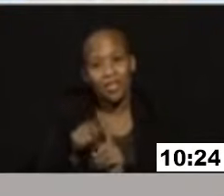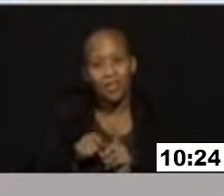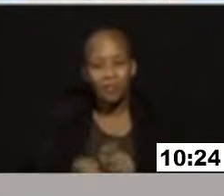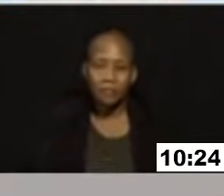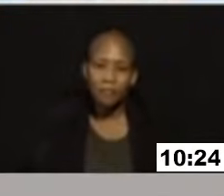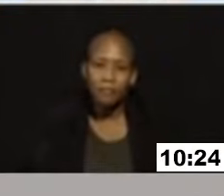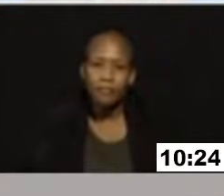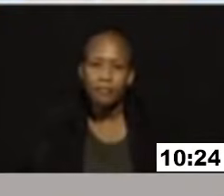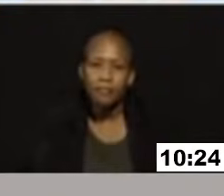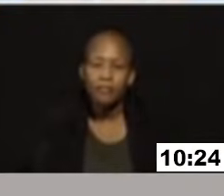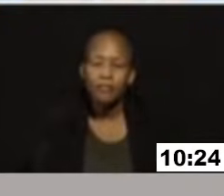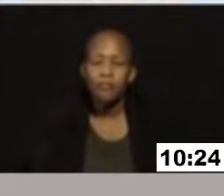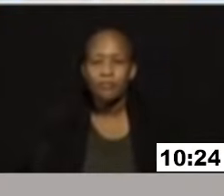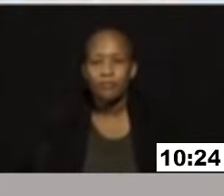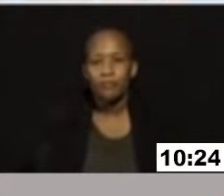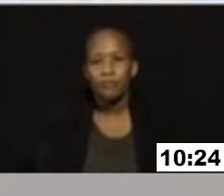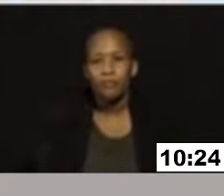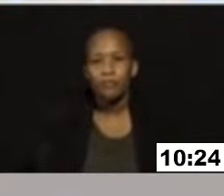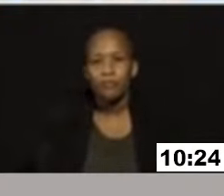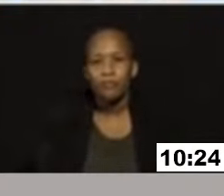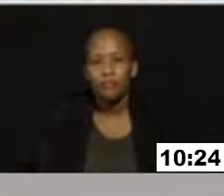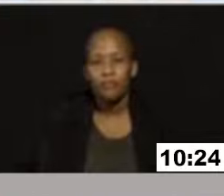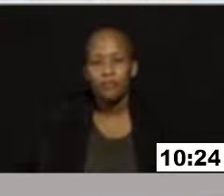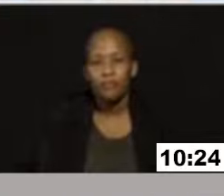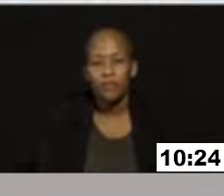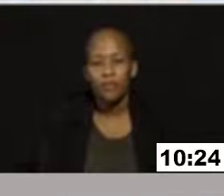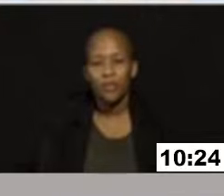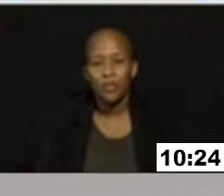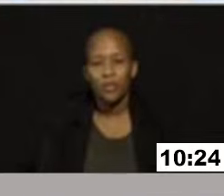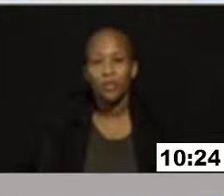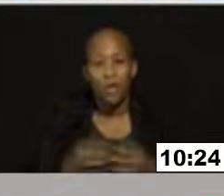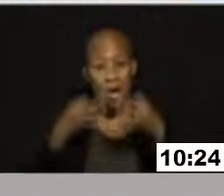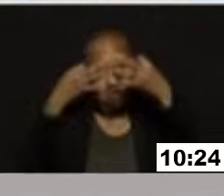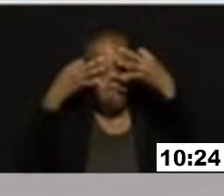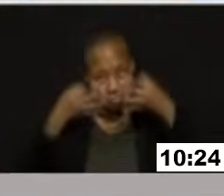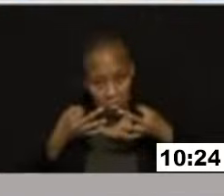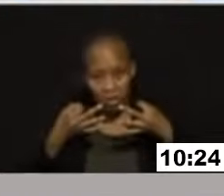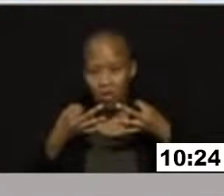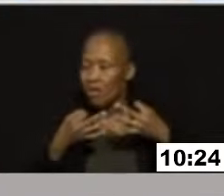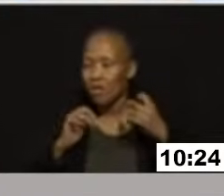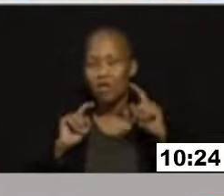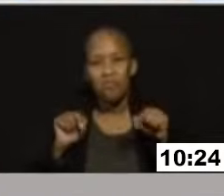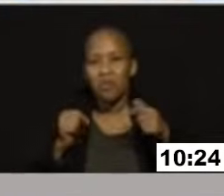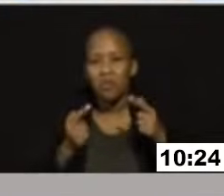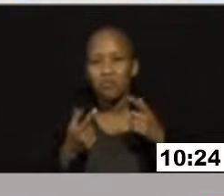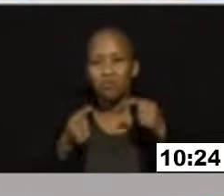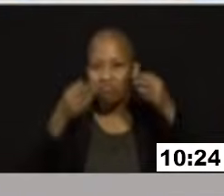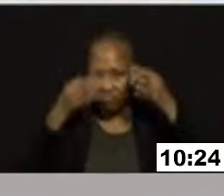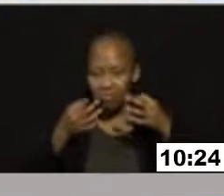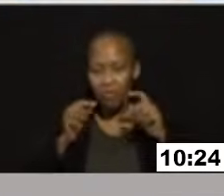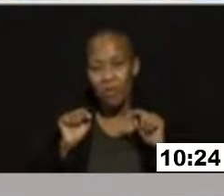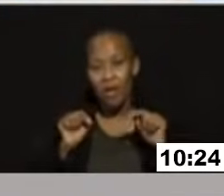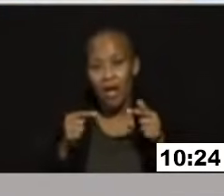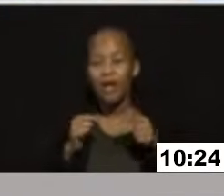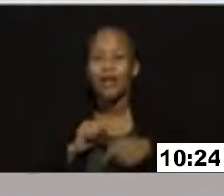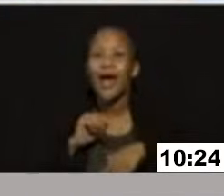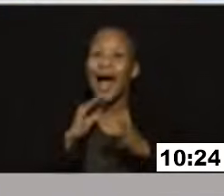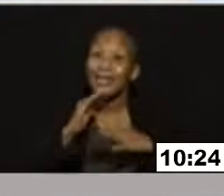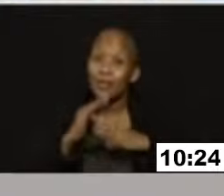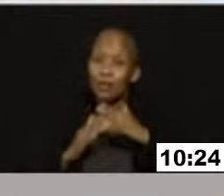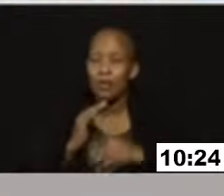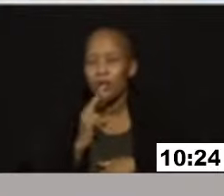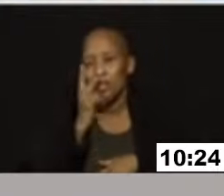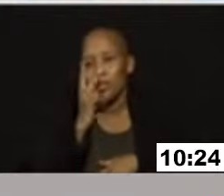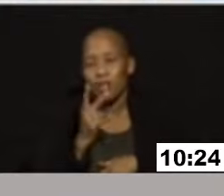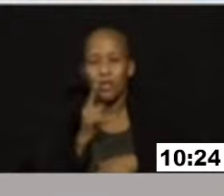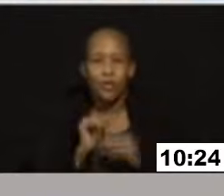And realistically, of course, decisions can't be made until one has seen the statement in